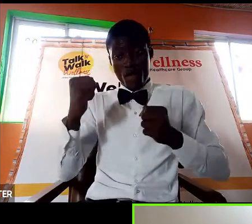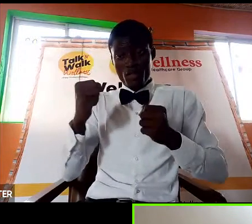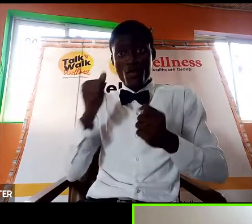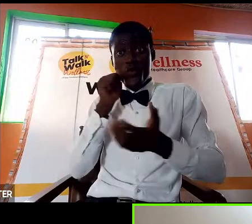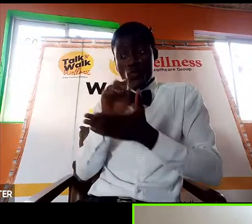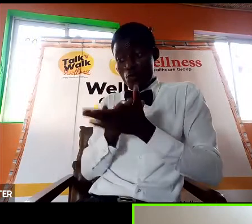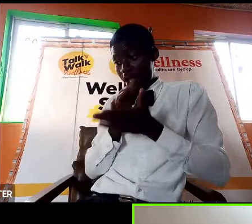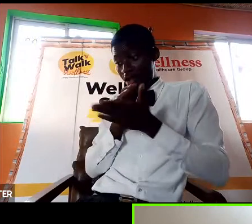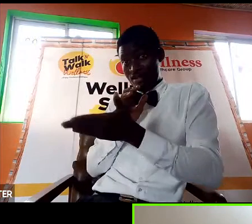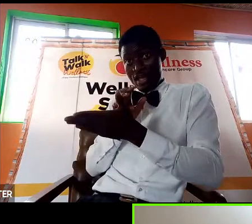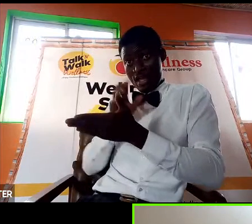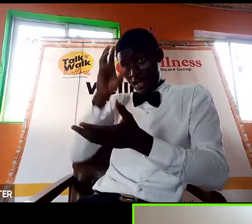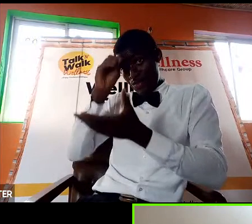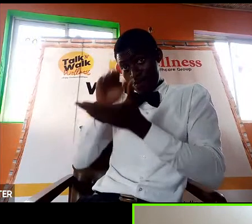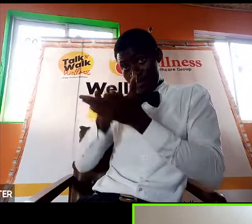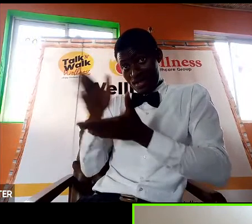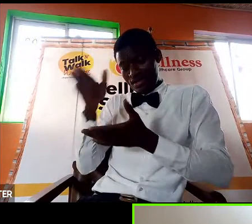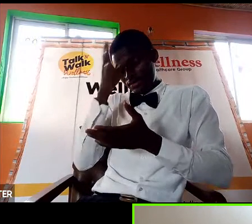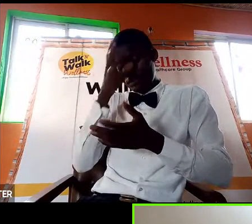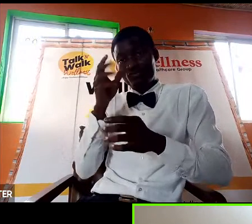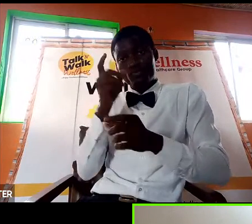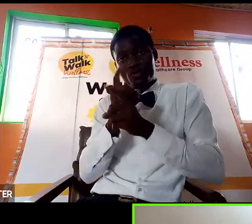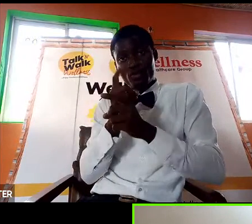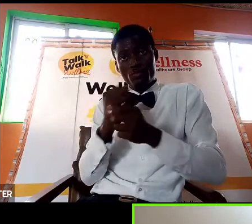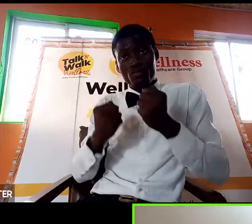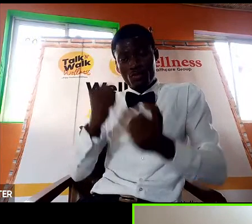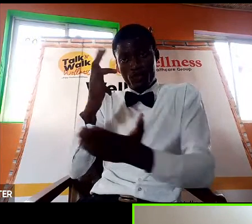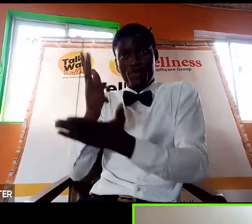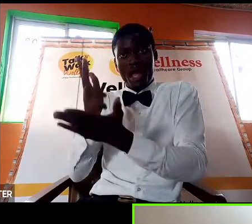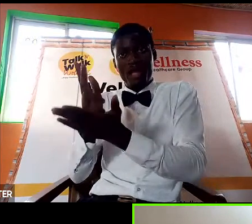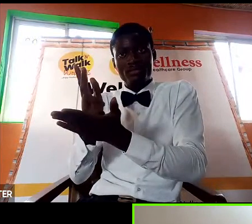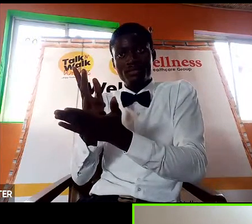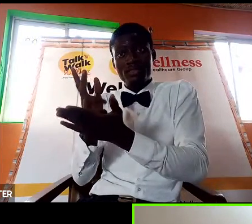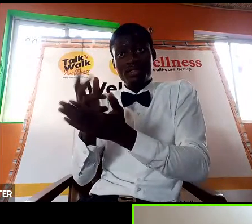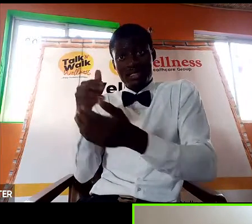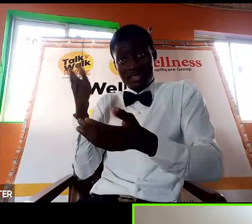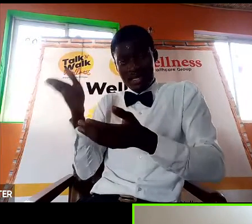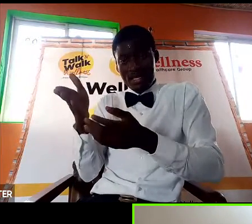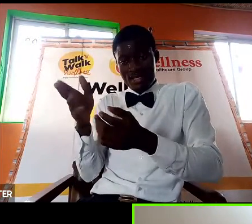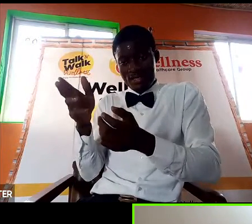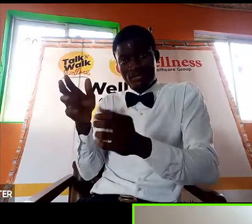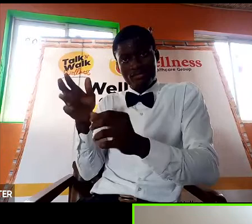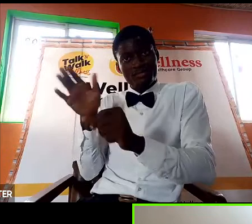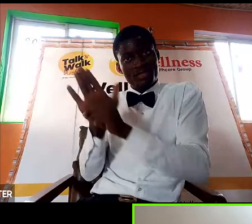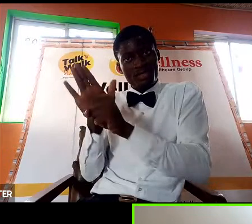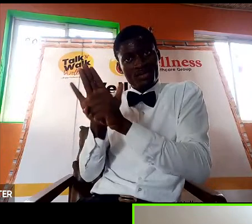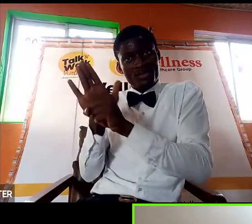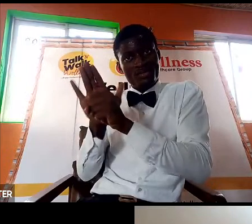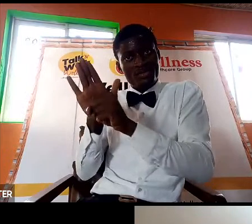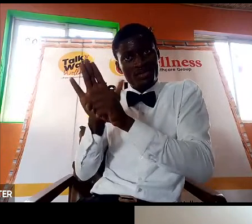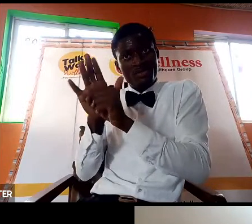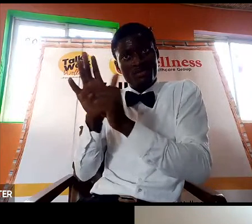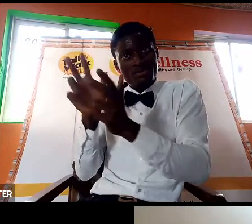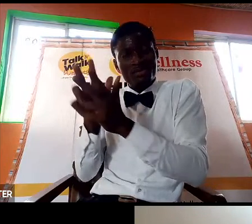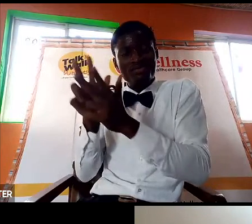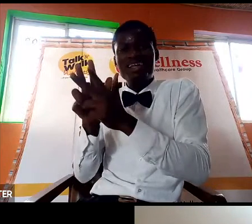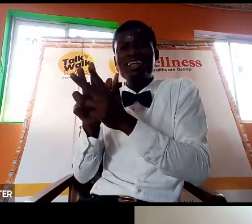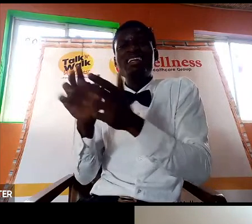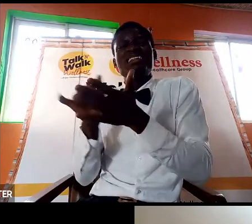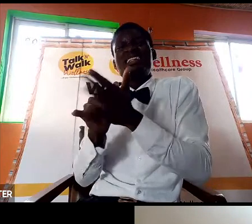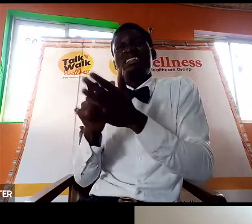and you like, let's quickly do something, right? That's not the time to start, doing all the Preparing for paparazzi. 45